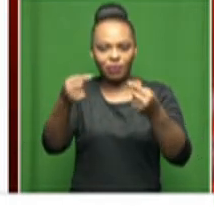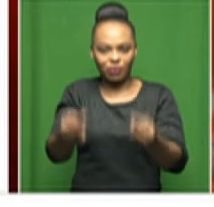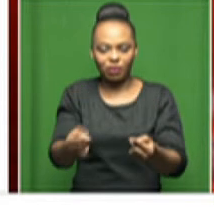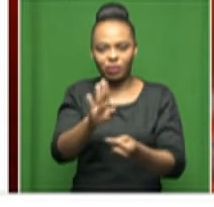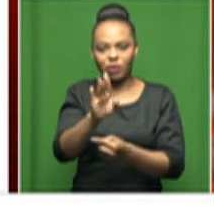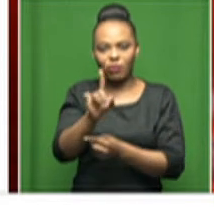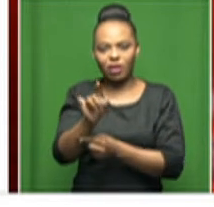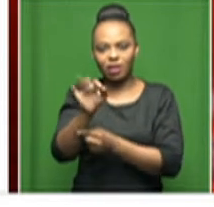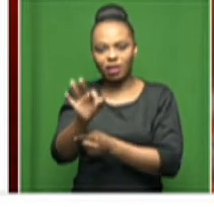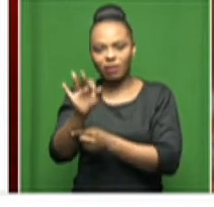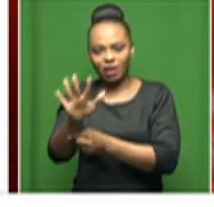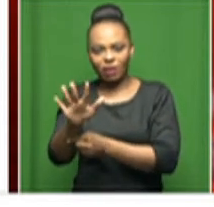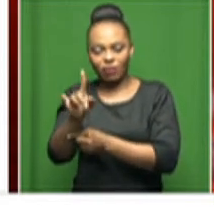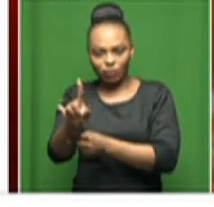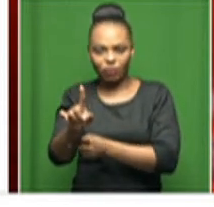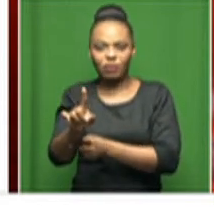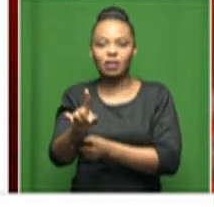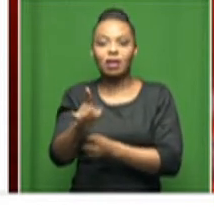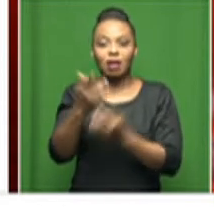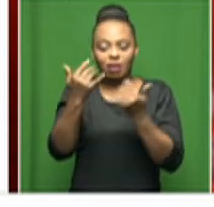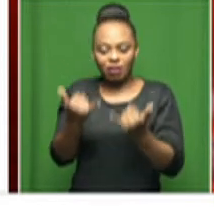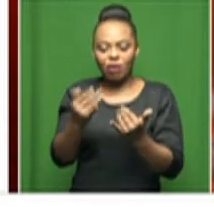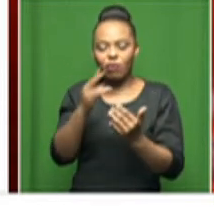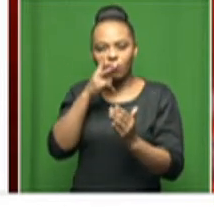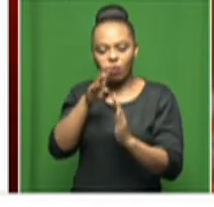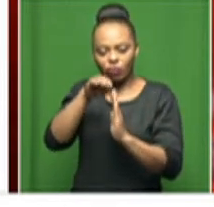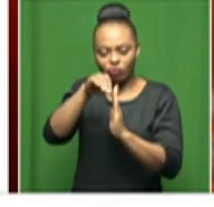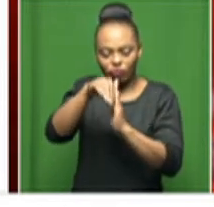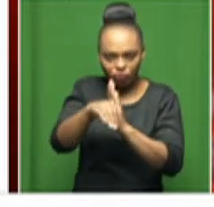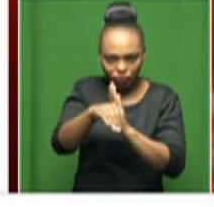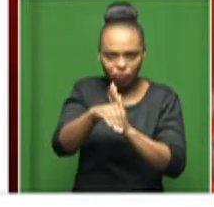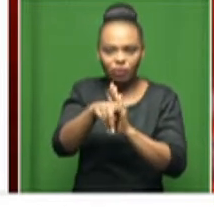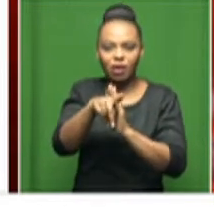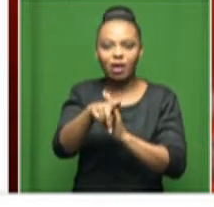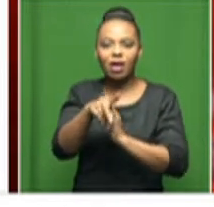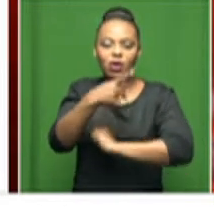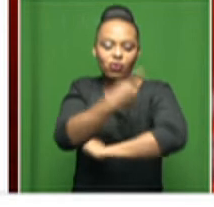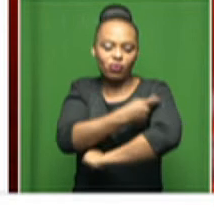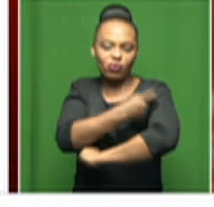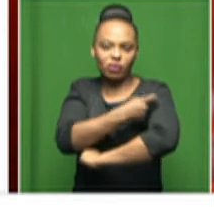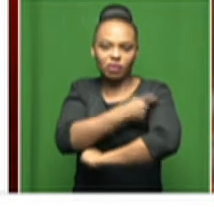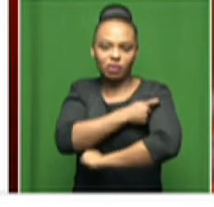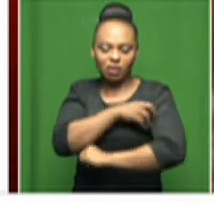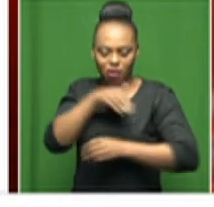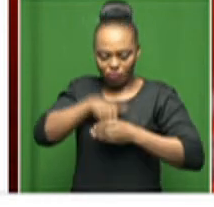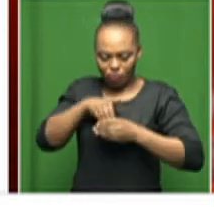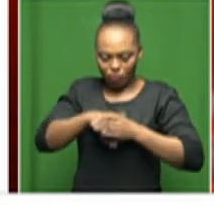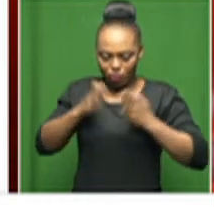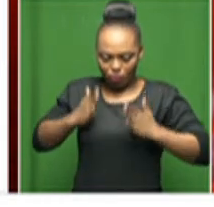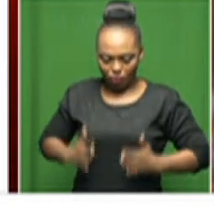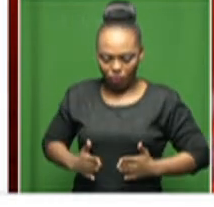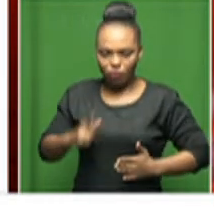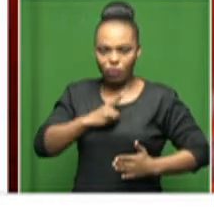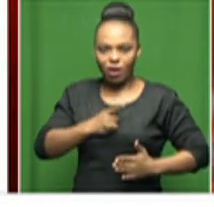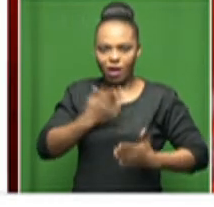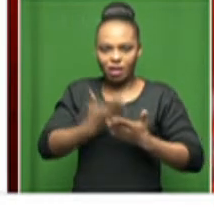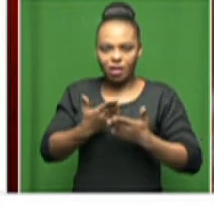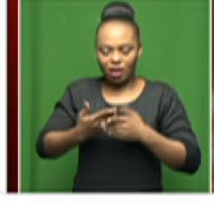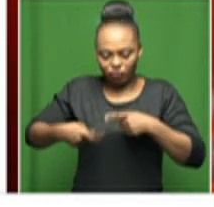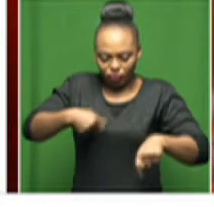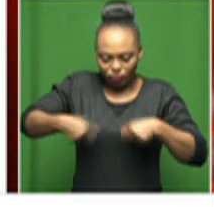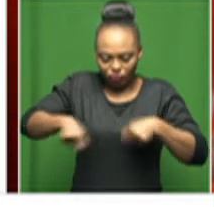seen a substantial drop-off in terms of the ability of the vaccine-induced antibody to neutralize the activity